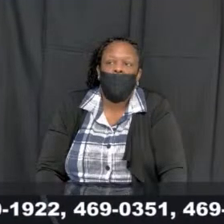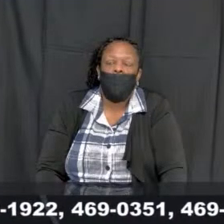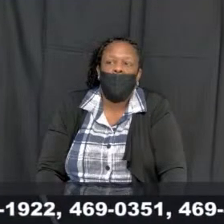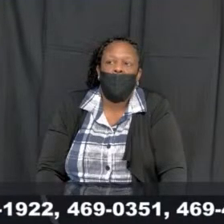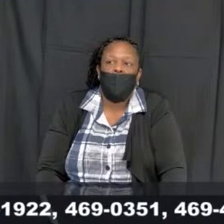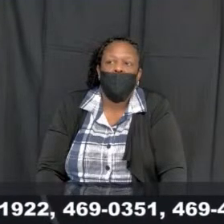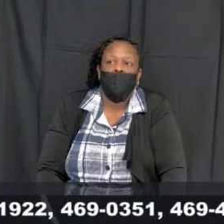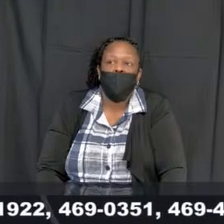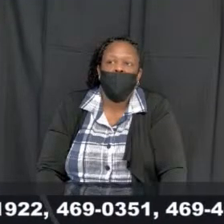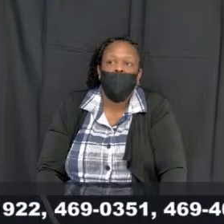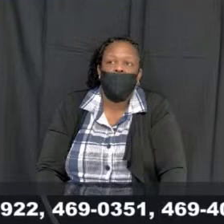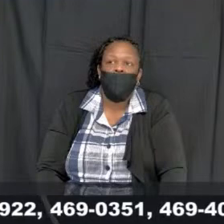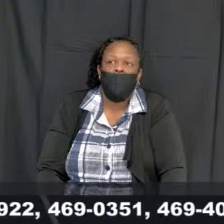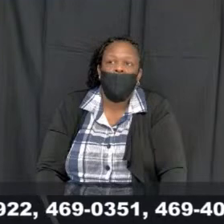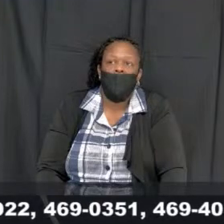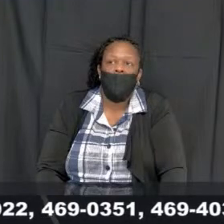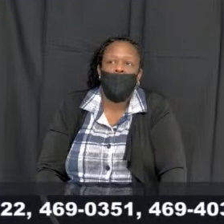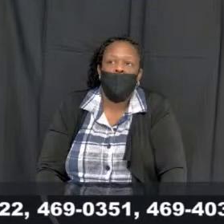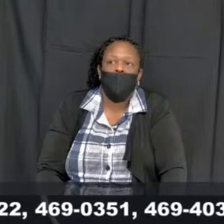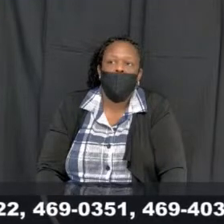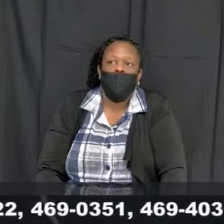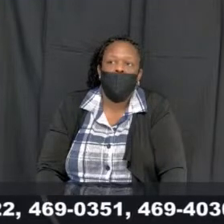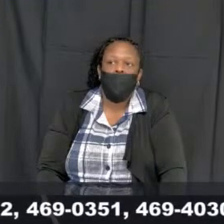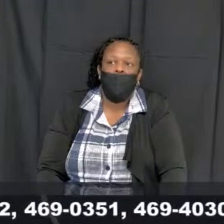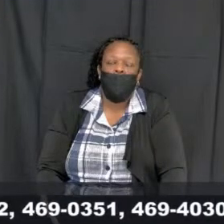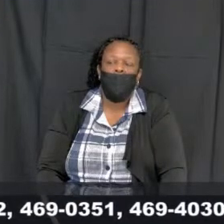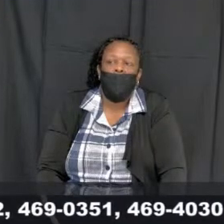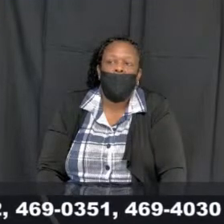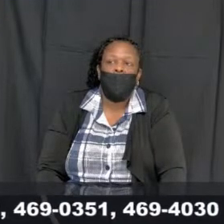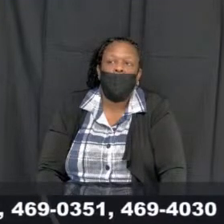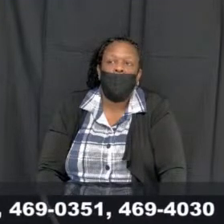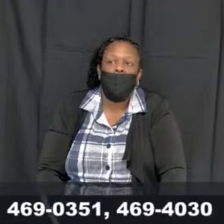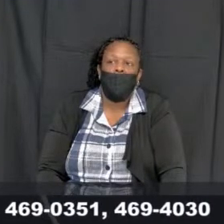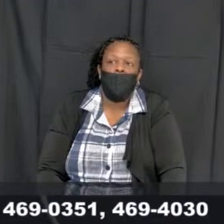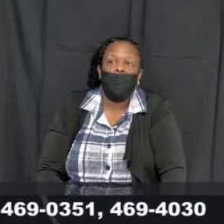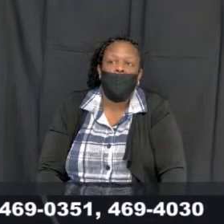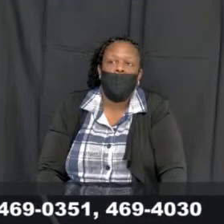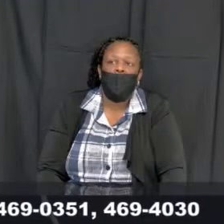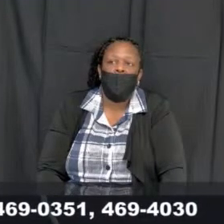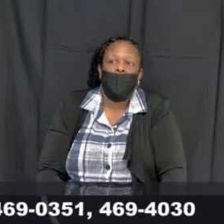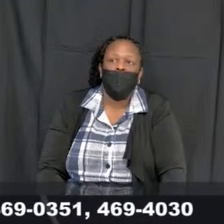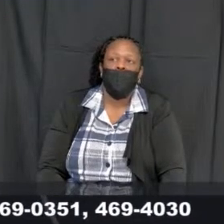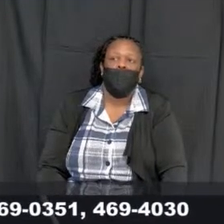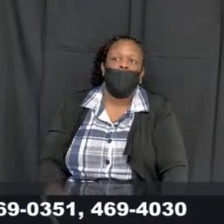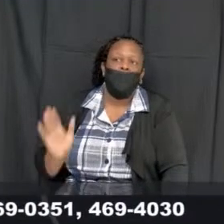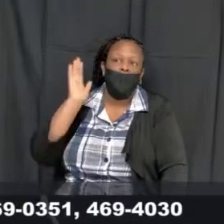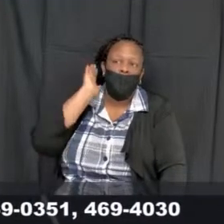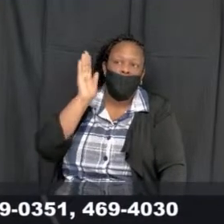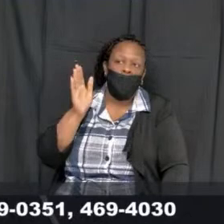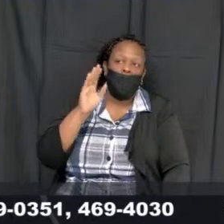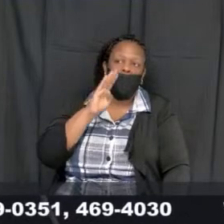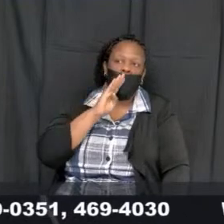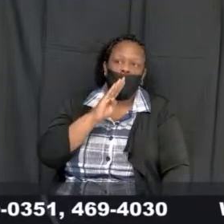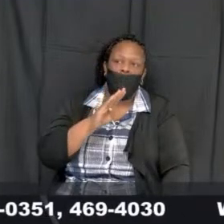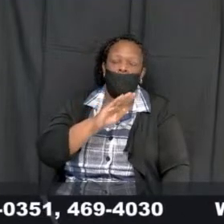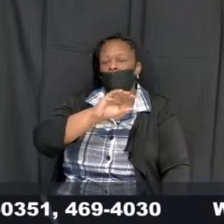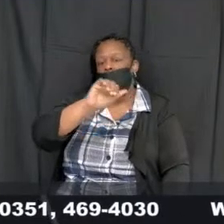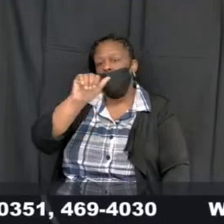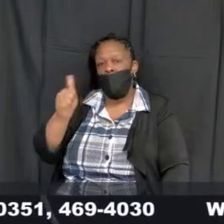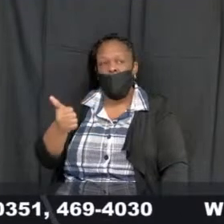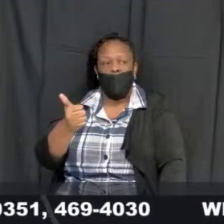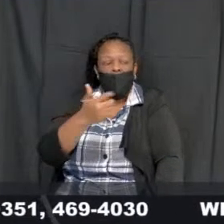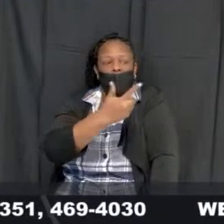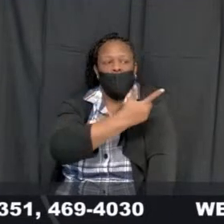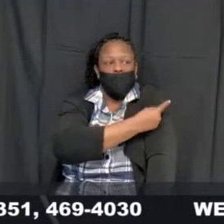press conferences, but nonetheless, I will ask it for emphasis. Will there be any other type of vaccine purchase